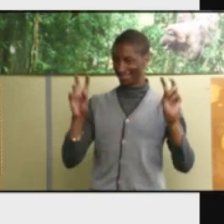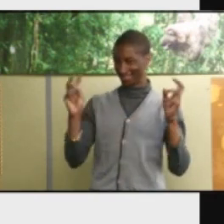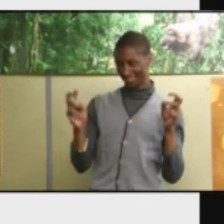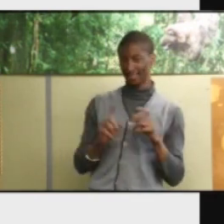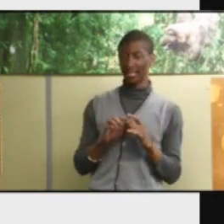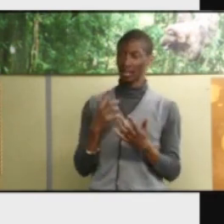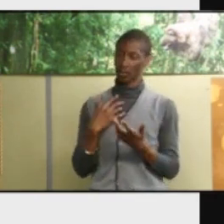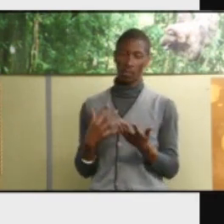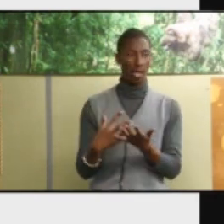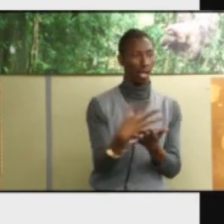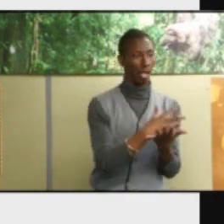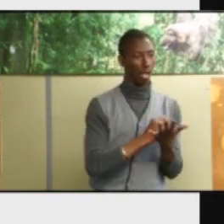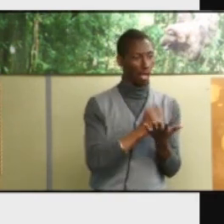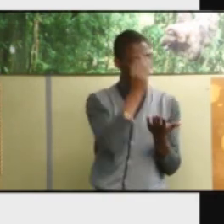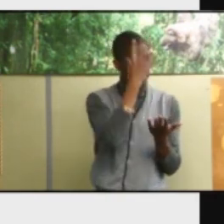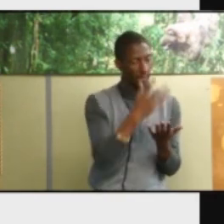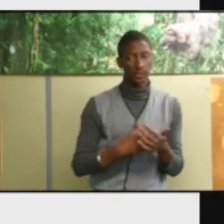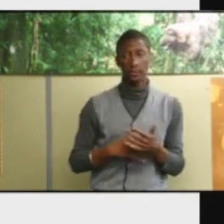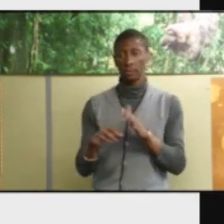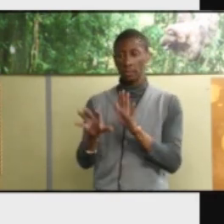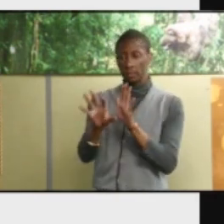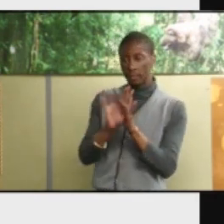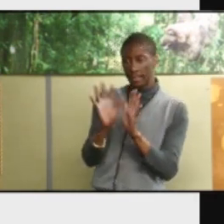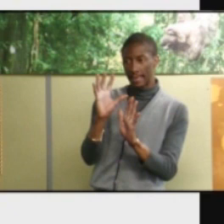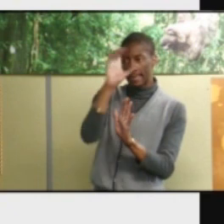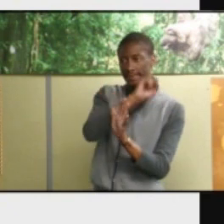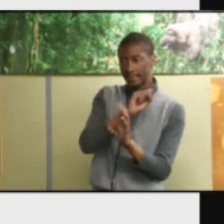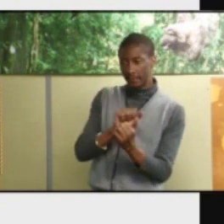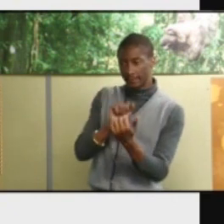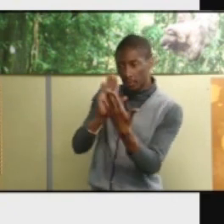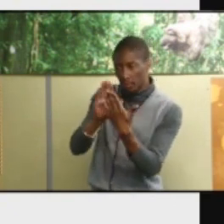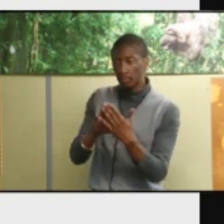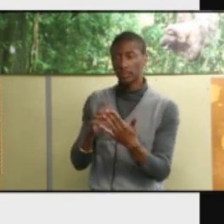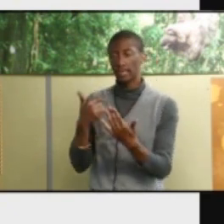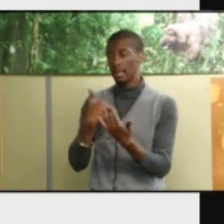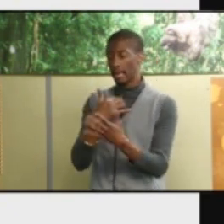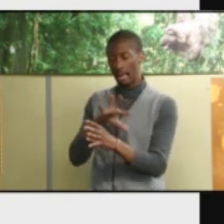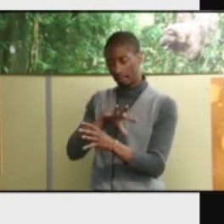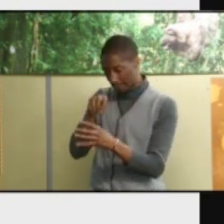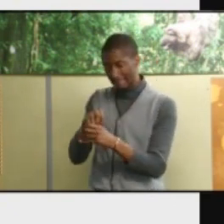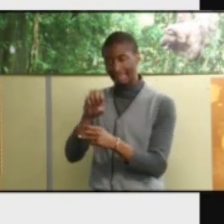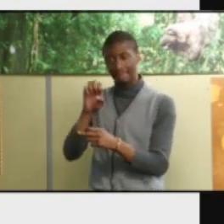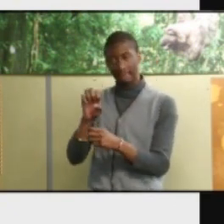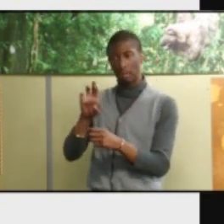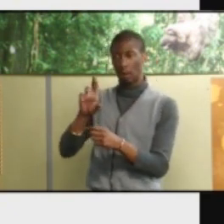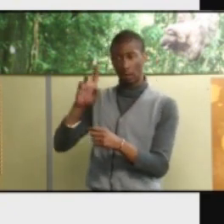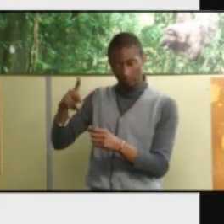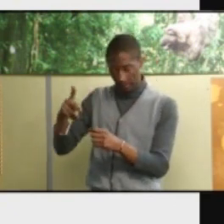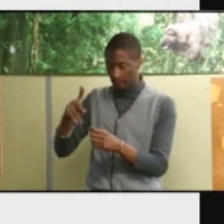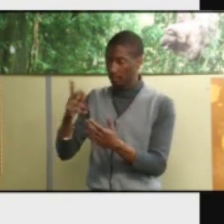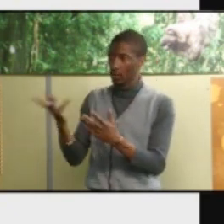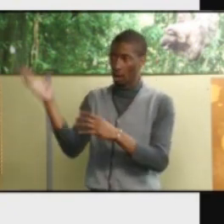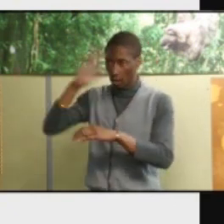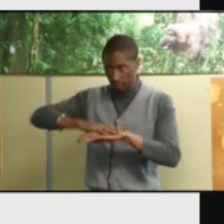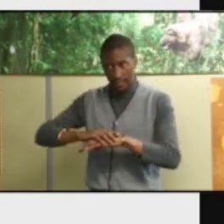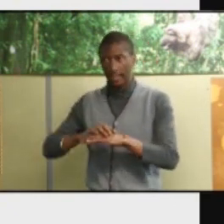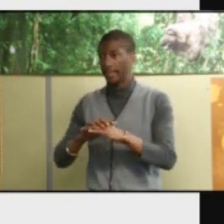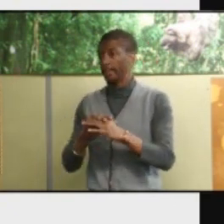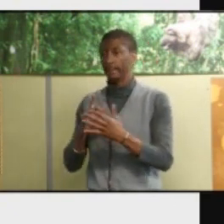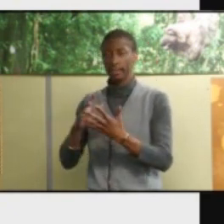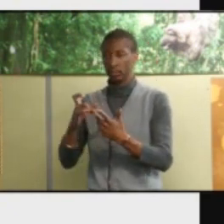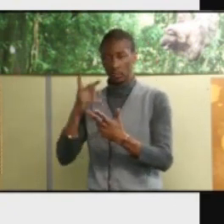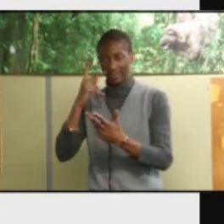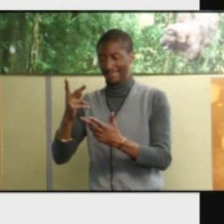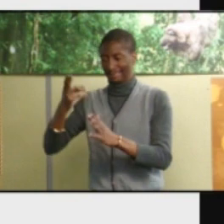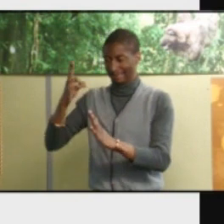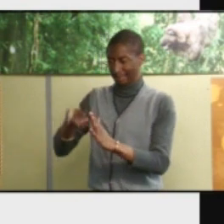we choose estimating technique. I'm on ERP all day long trying to figure out what we last paid for acrylic and what we last paid